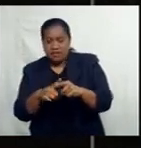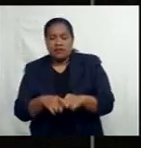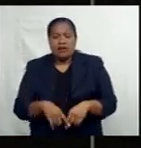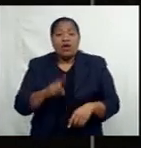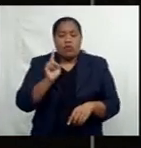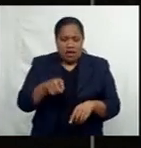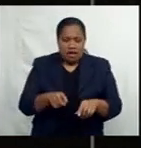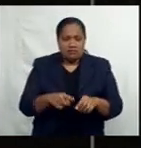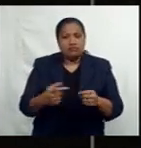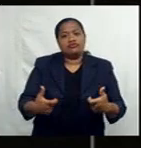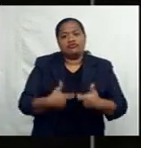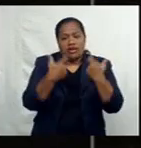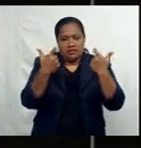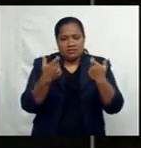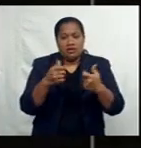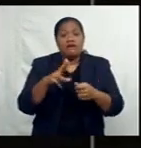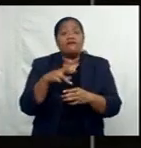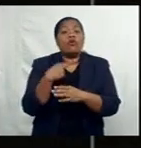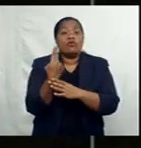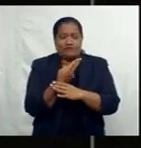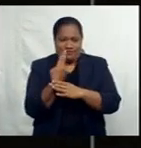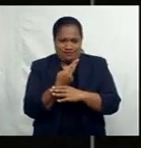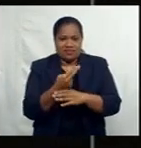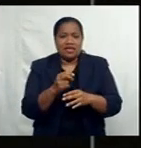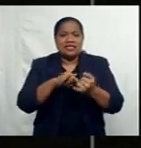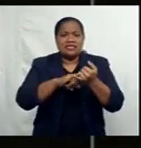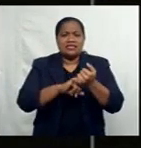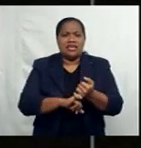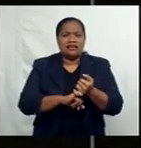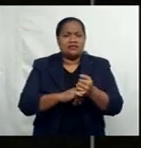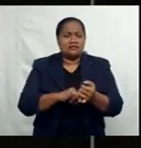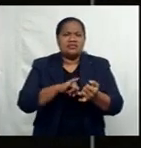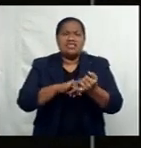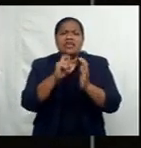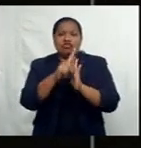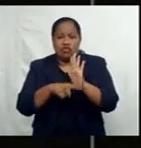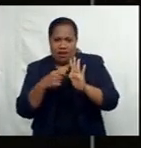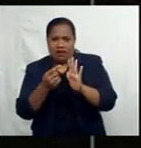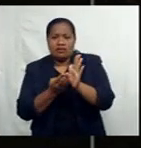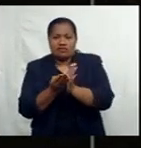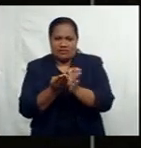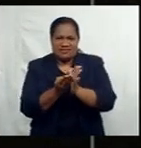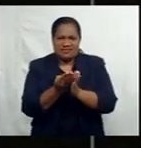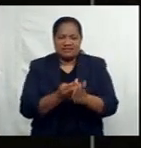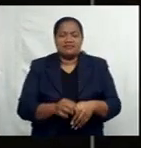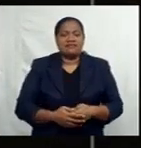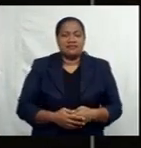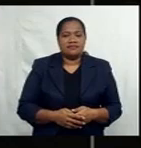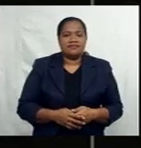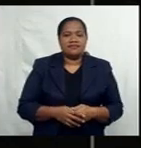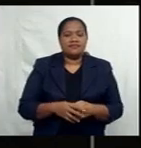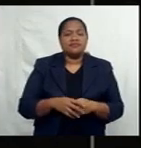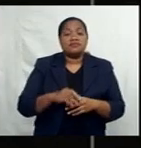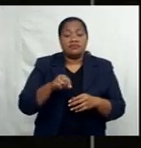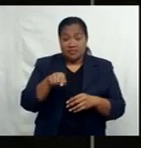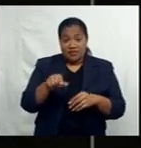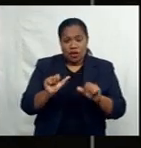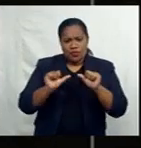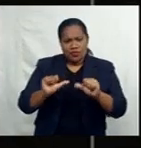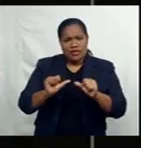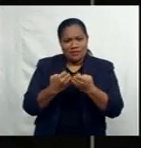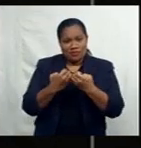However, the NGO has been furnished with 4 new ambulances, along with assorted protective equipment